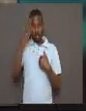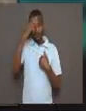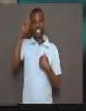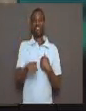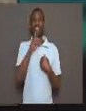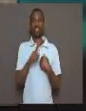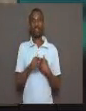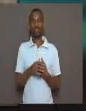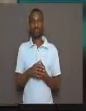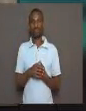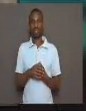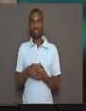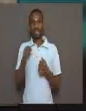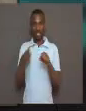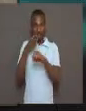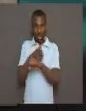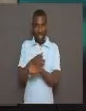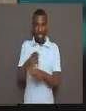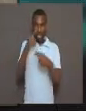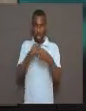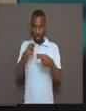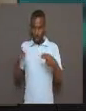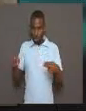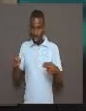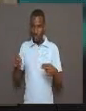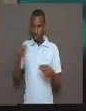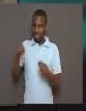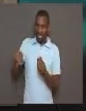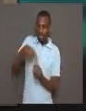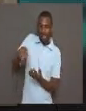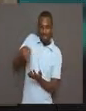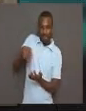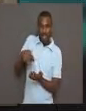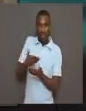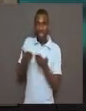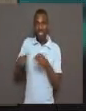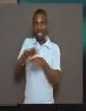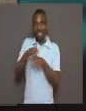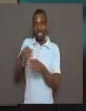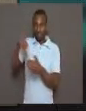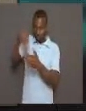He places an egg in this solution. It floats.